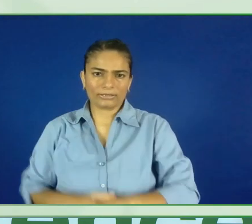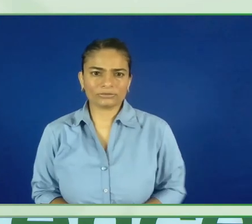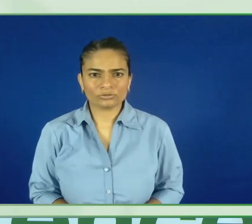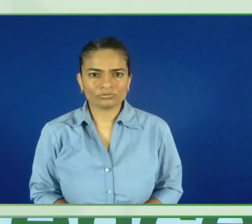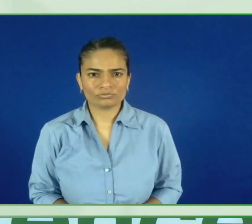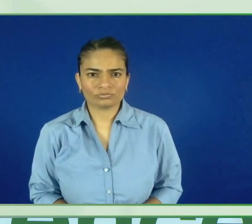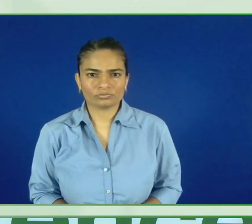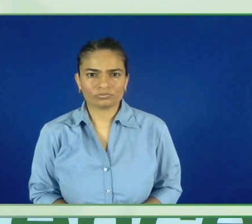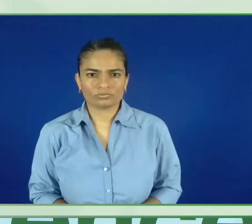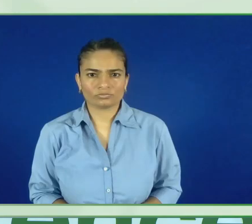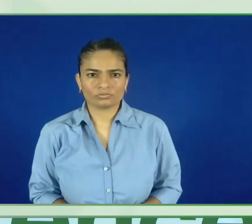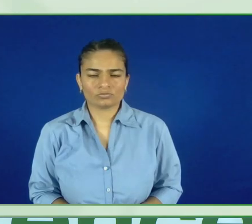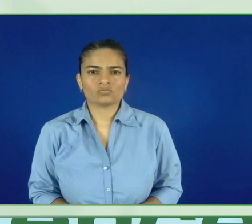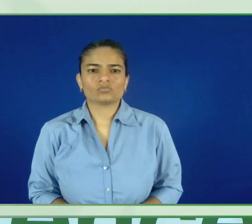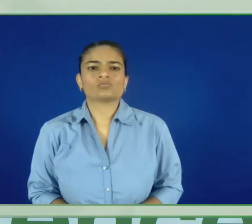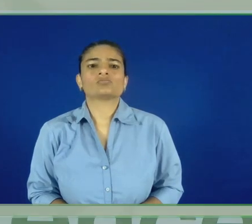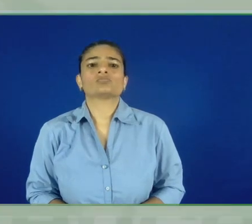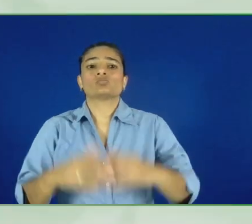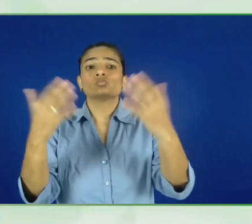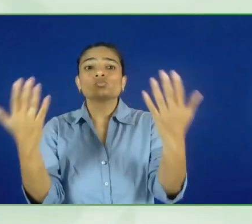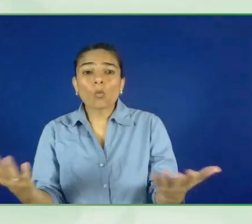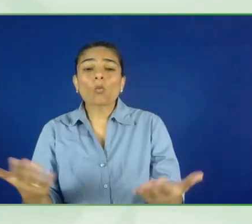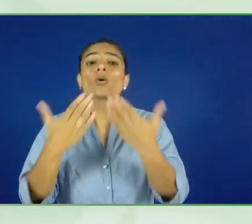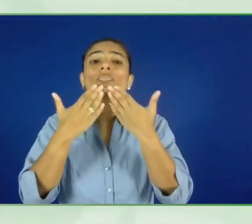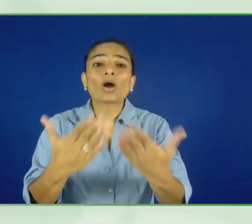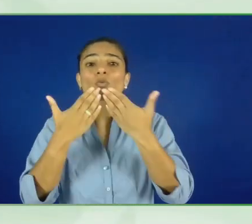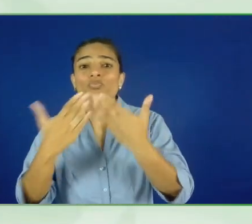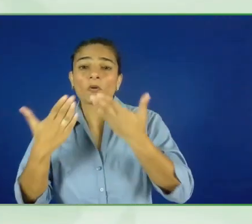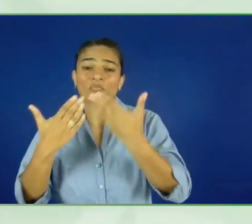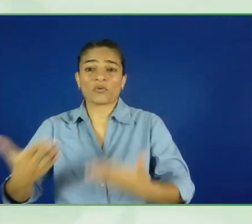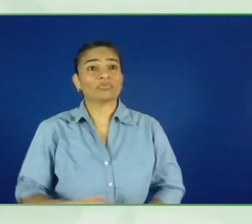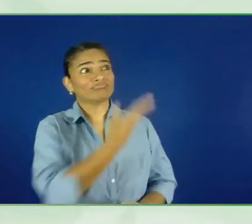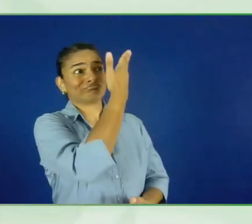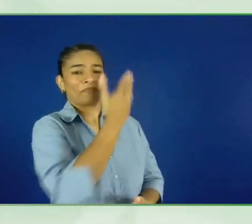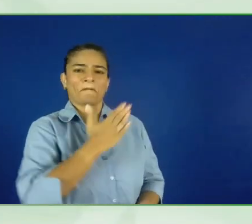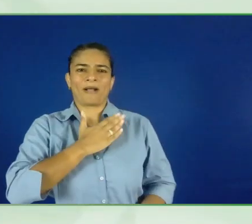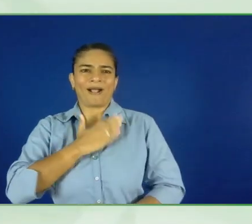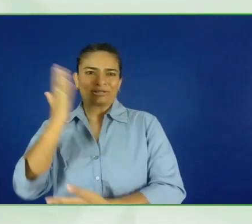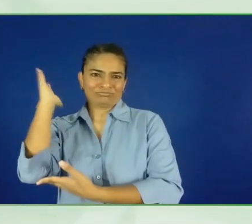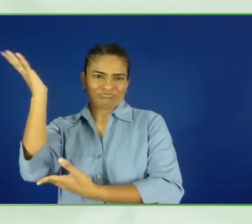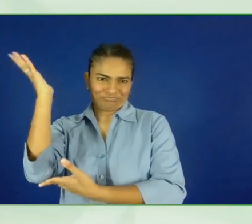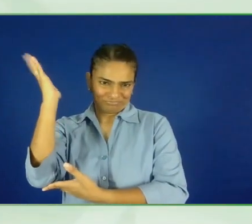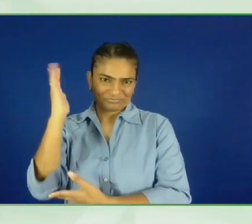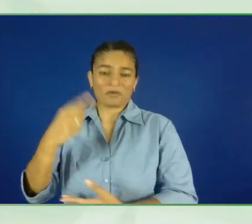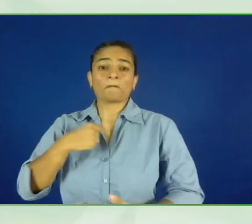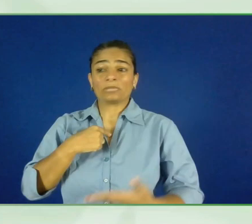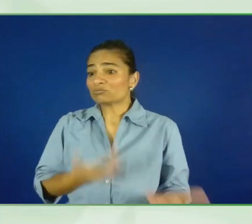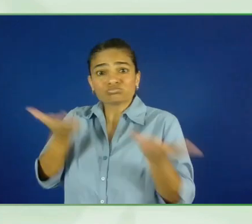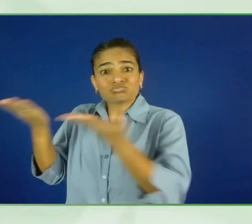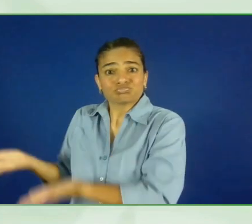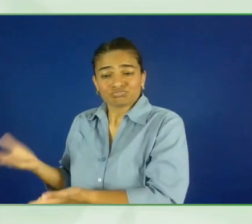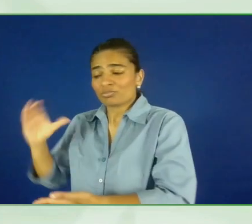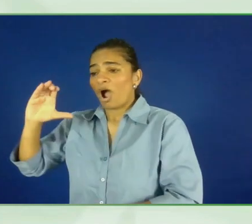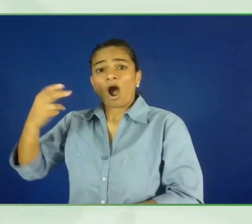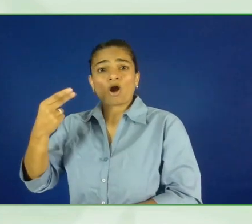So, thank you. This was my presentation. Now I'm over to you, Christopher, and you are adding your point